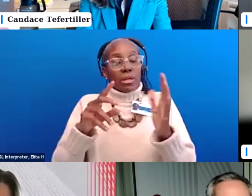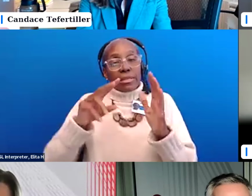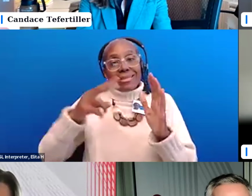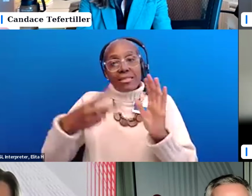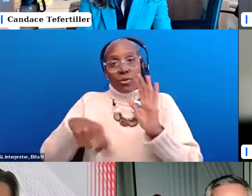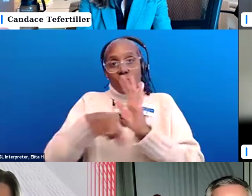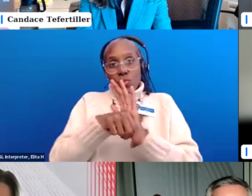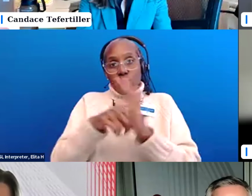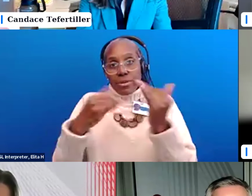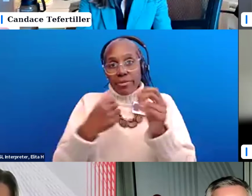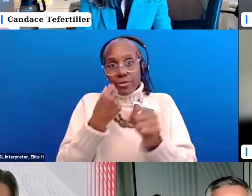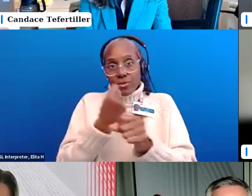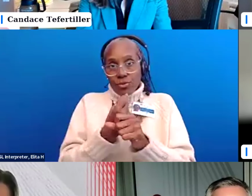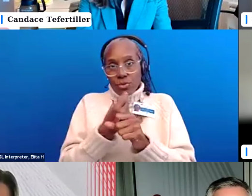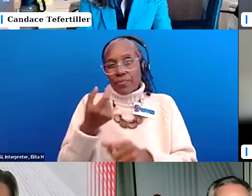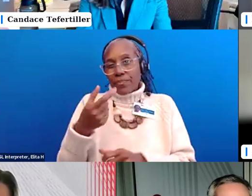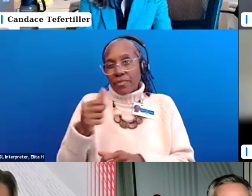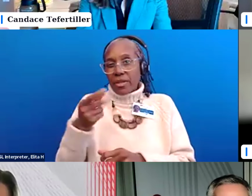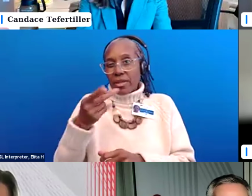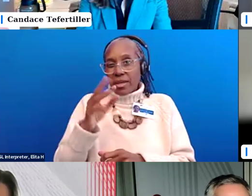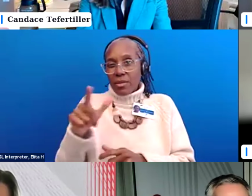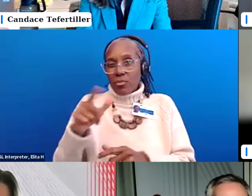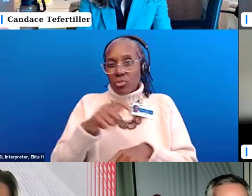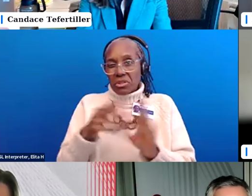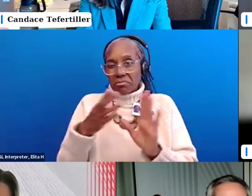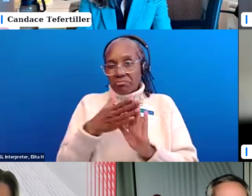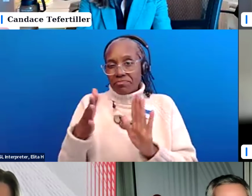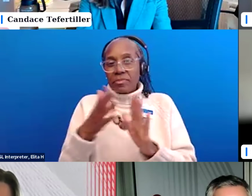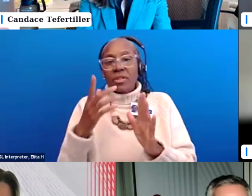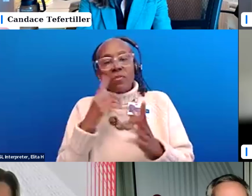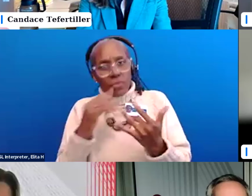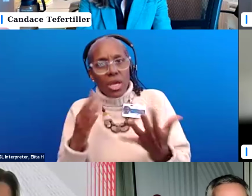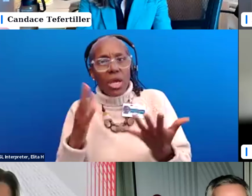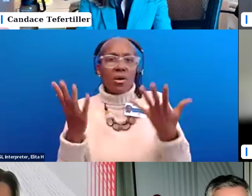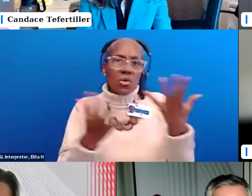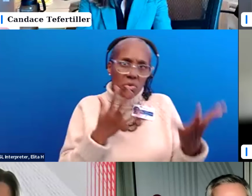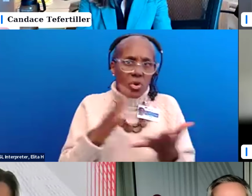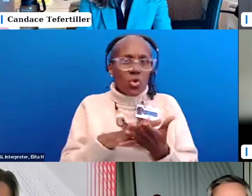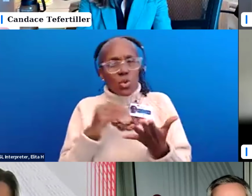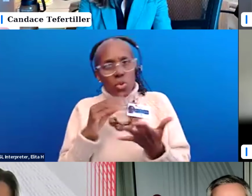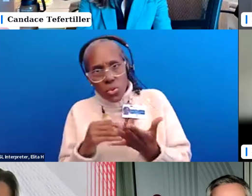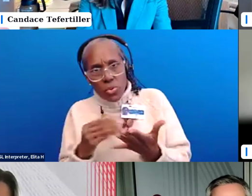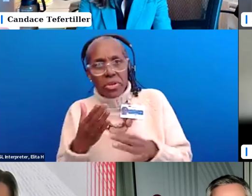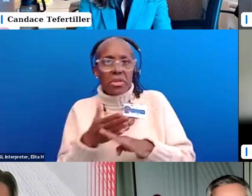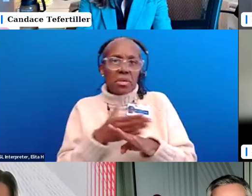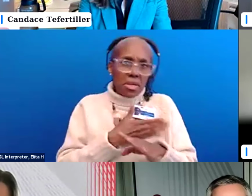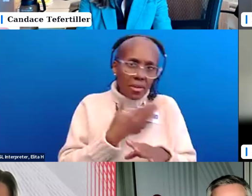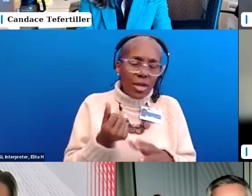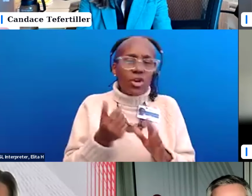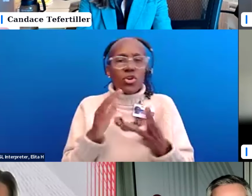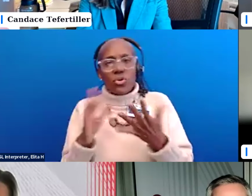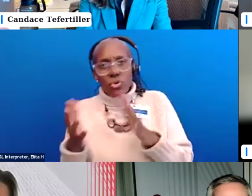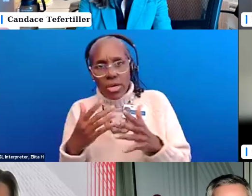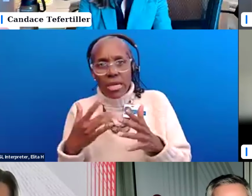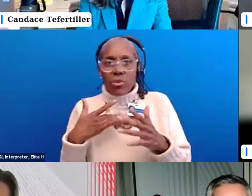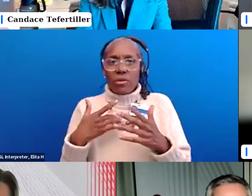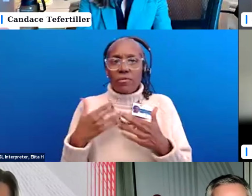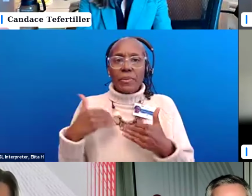year. So starting in the April timeframe. In the meantime, we're learning, we're getting better. We feel a